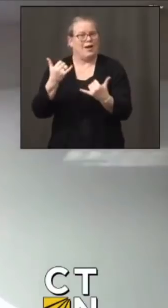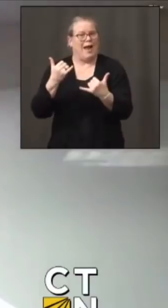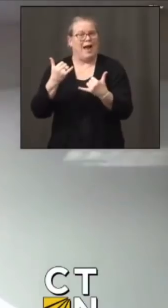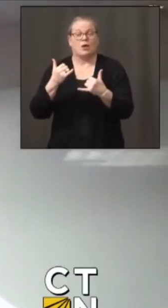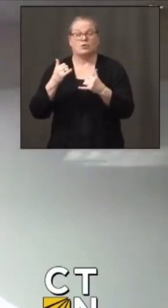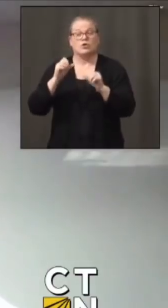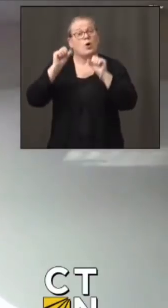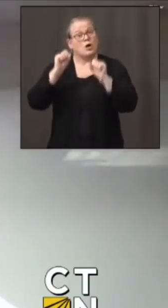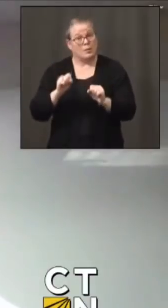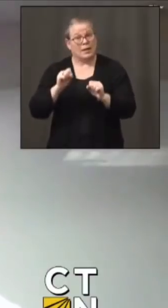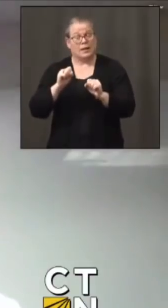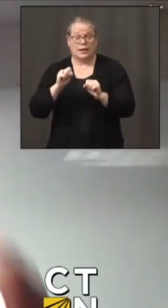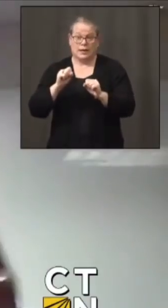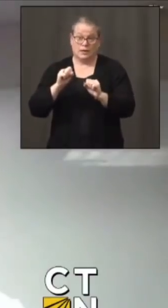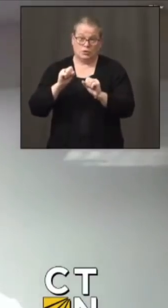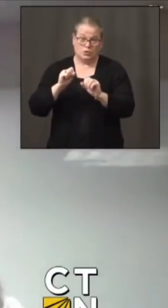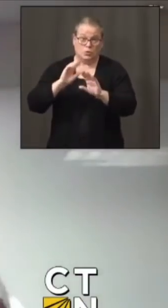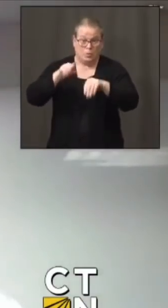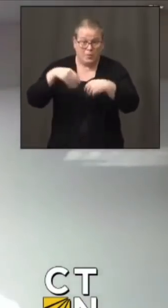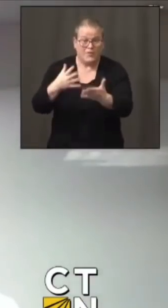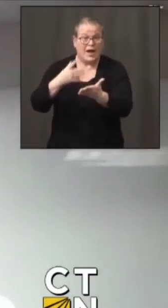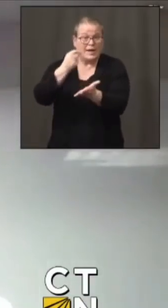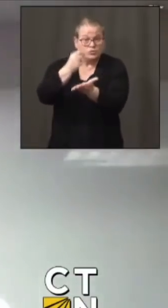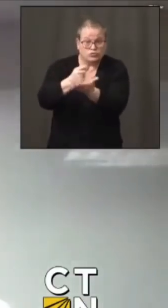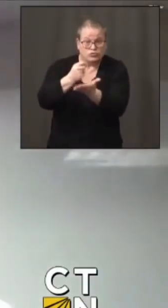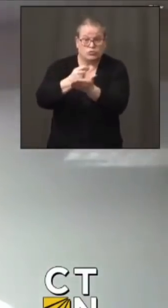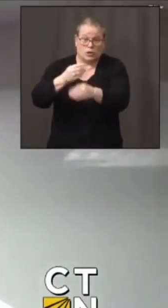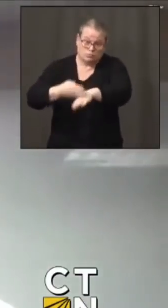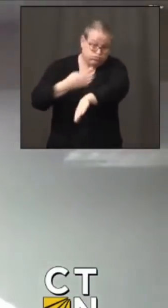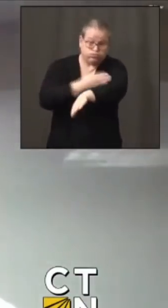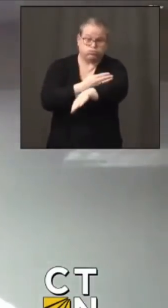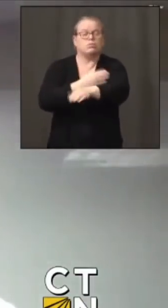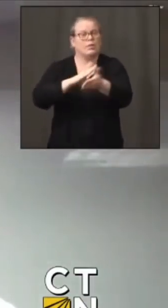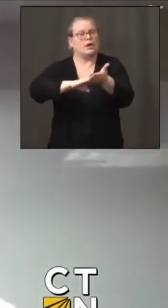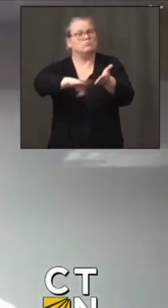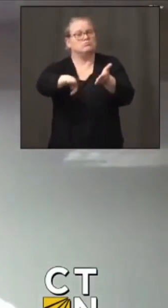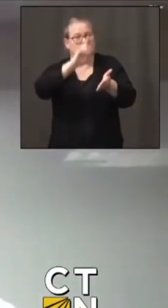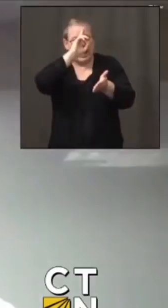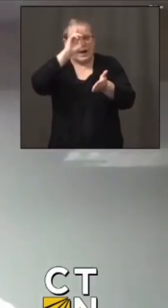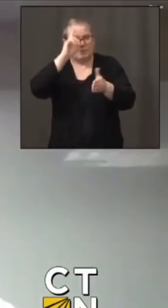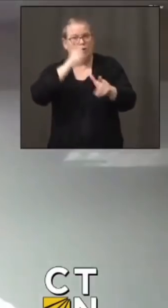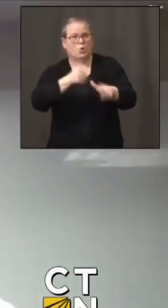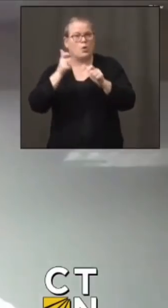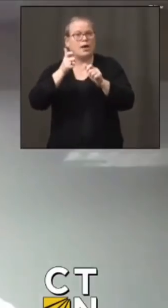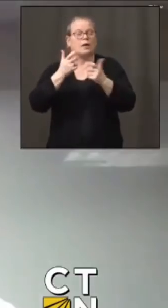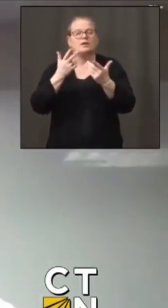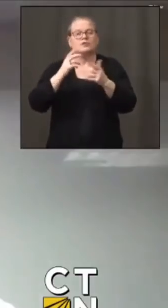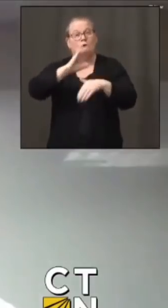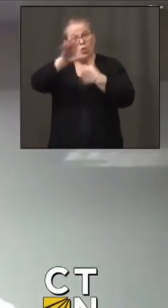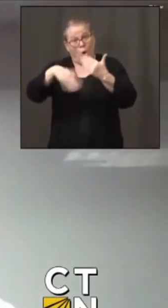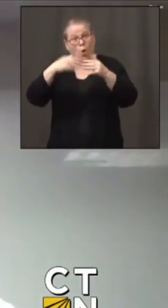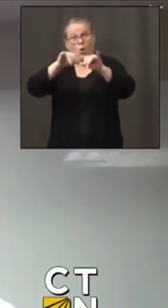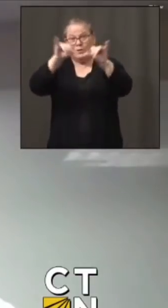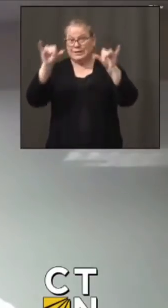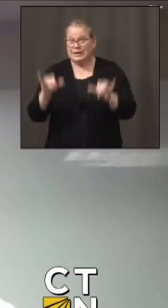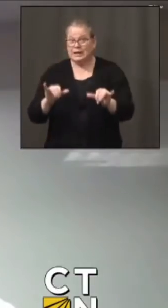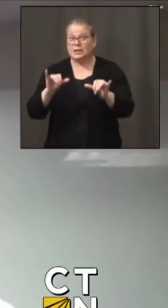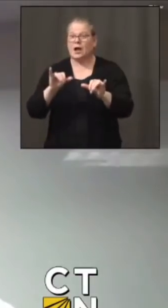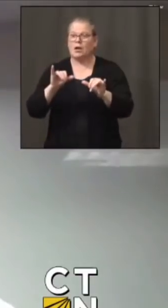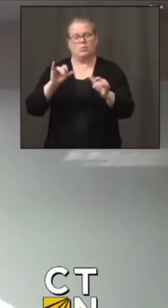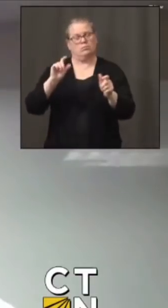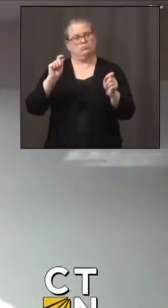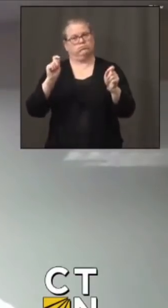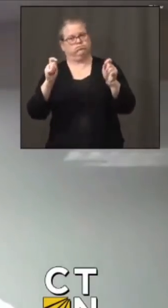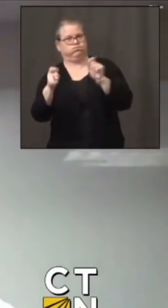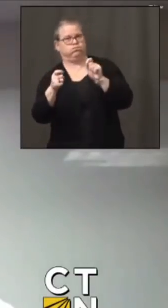So what you're seeing is a quicker turnaround within the health system. And I think that's what's not skewing the data, but that's one of